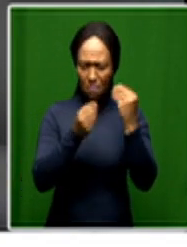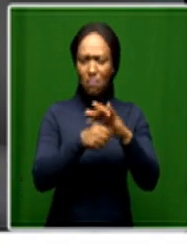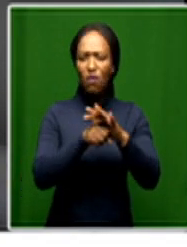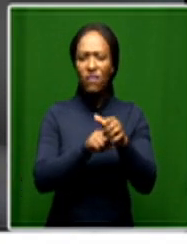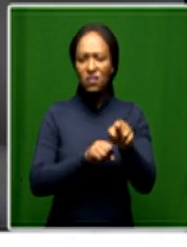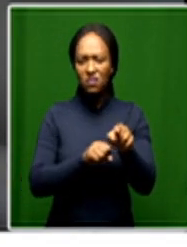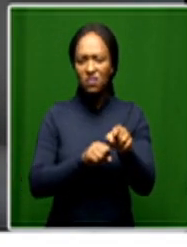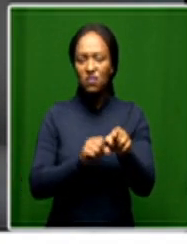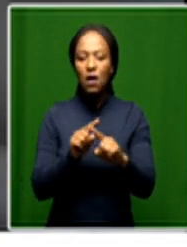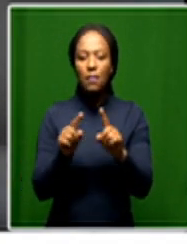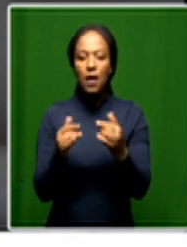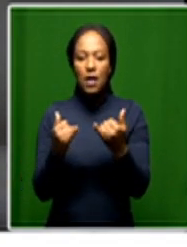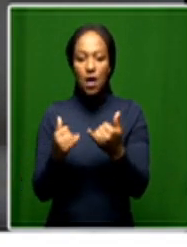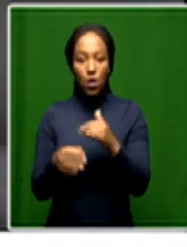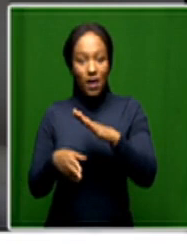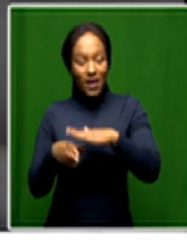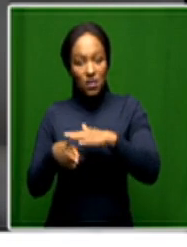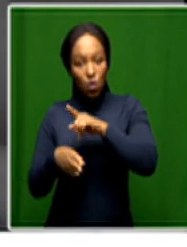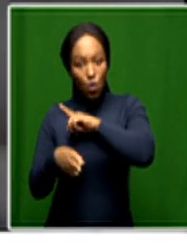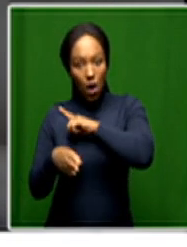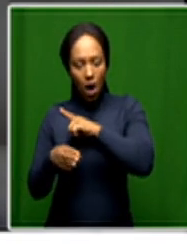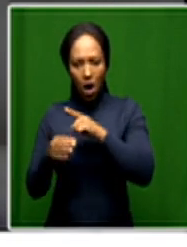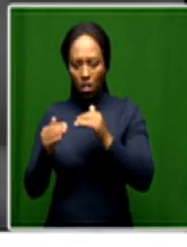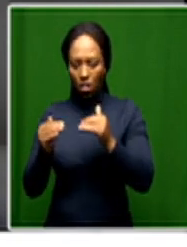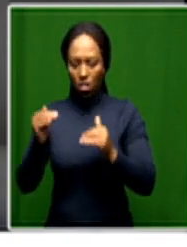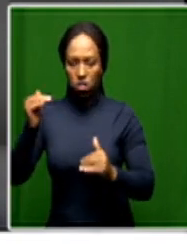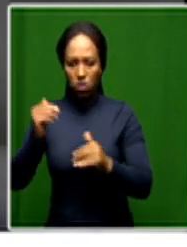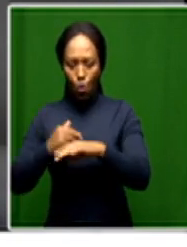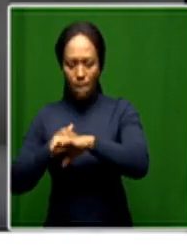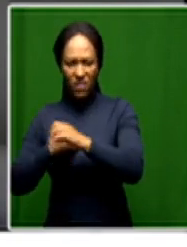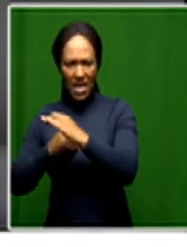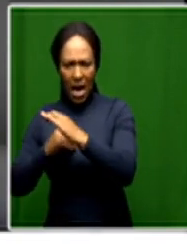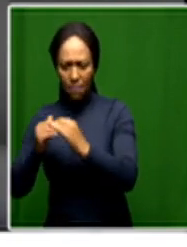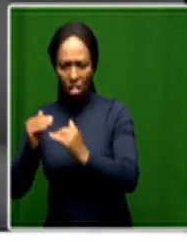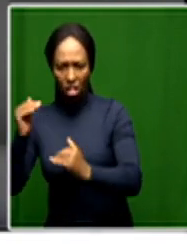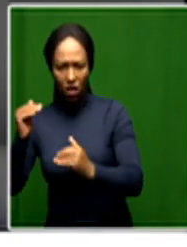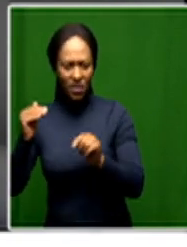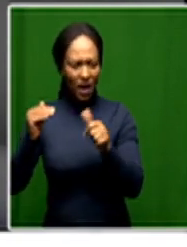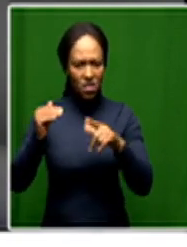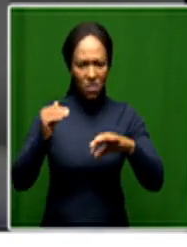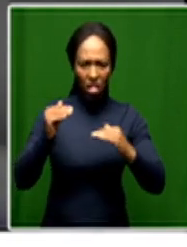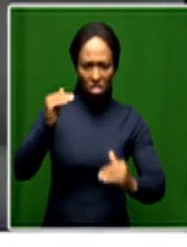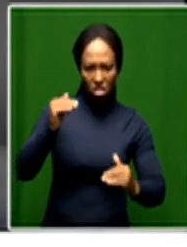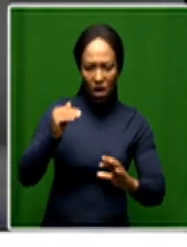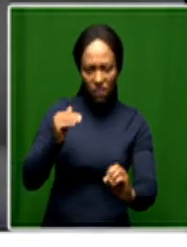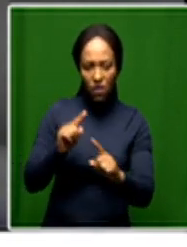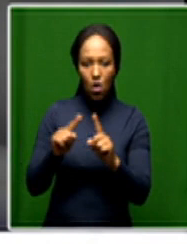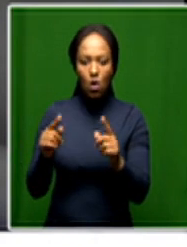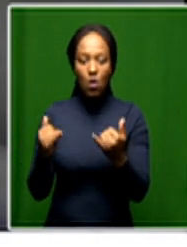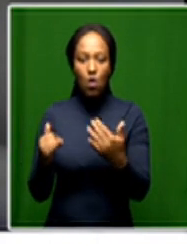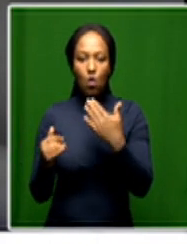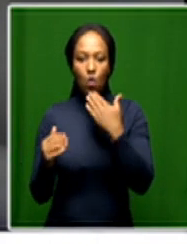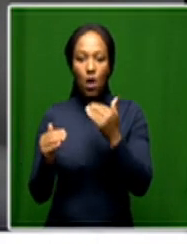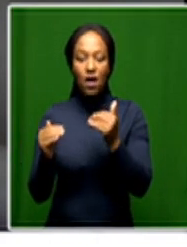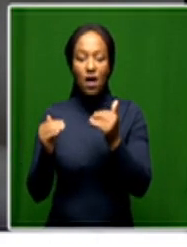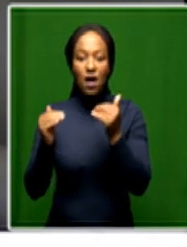I think the reason why we're seeing these big differences is because I think there is a high asymptomatic